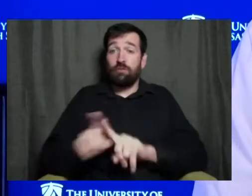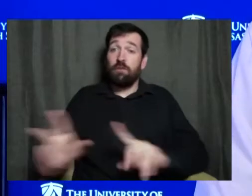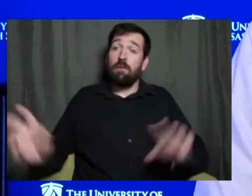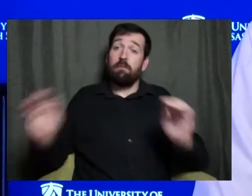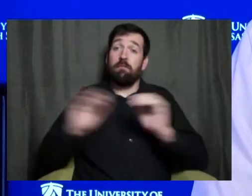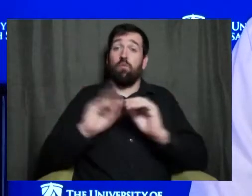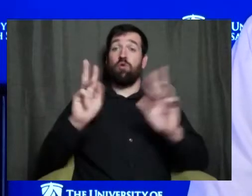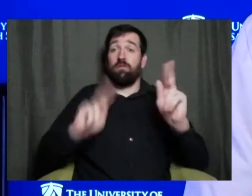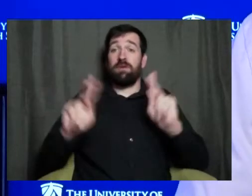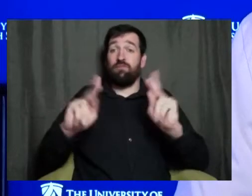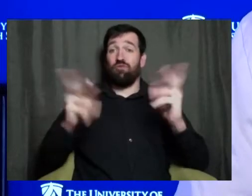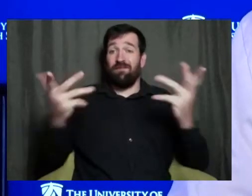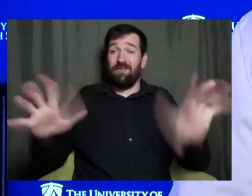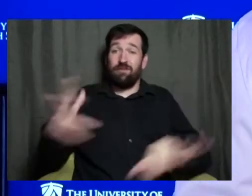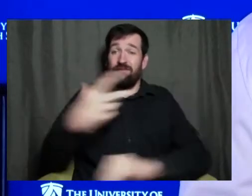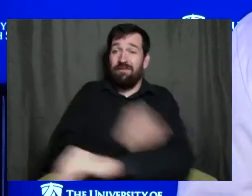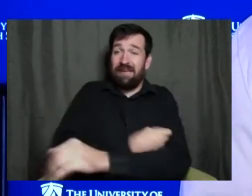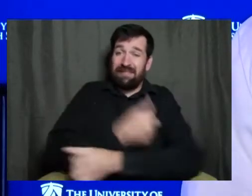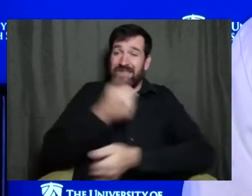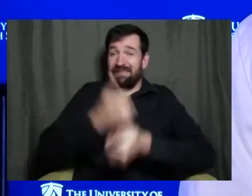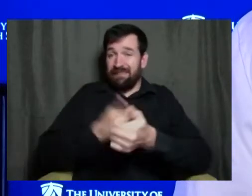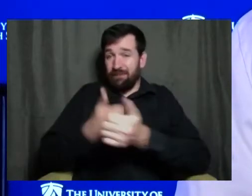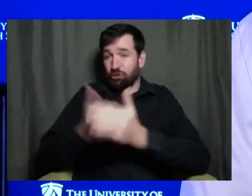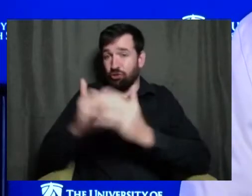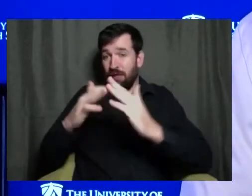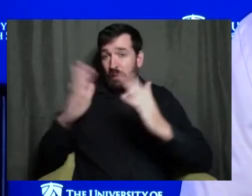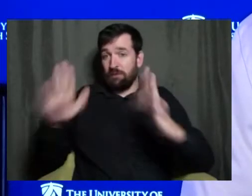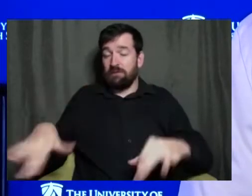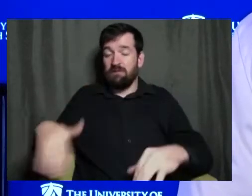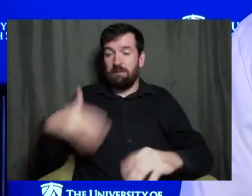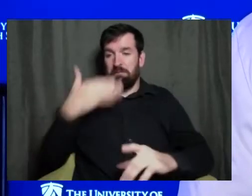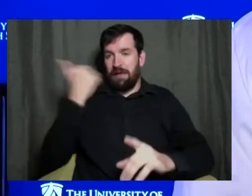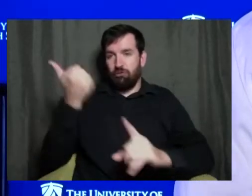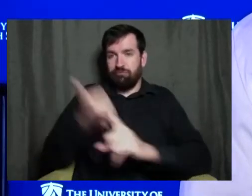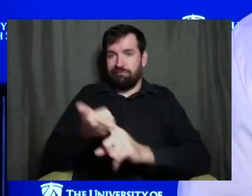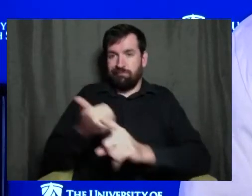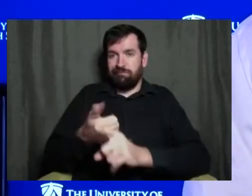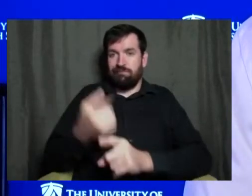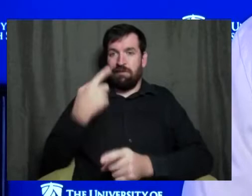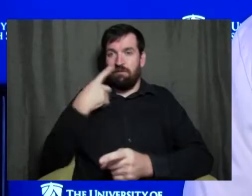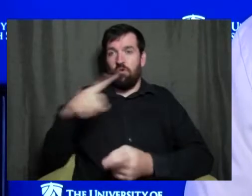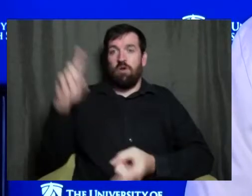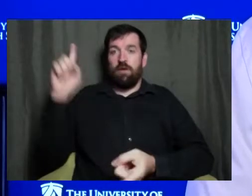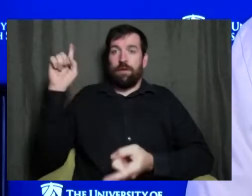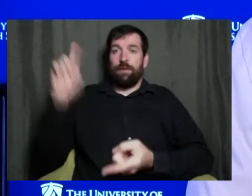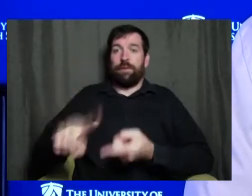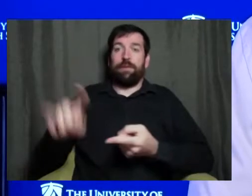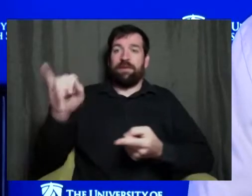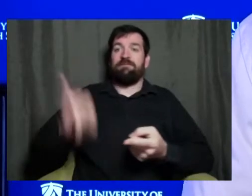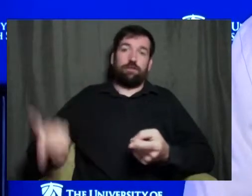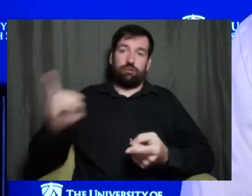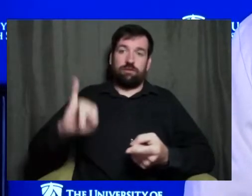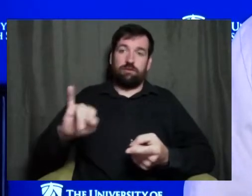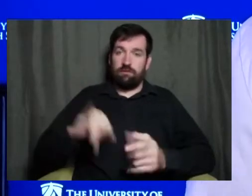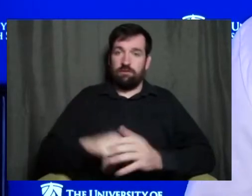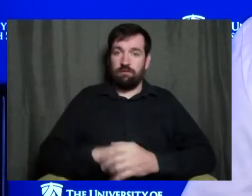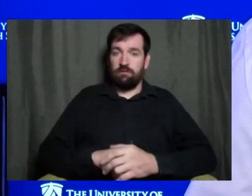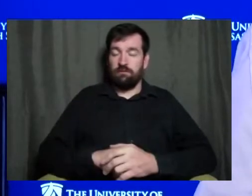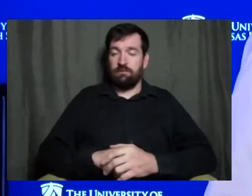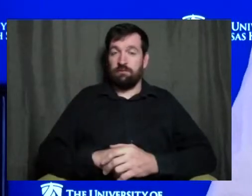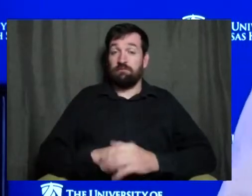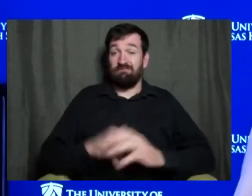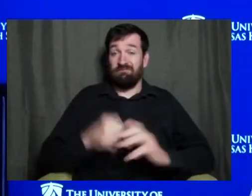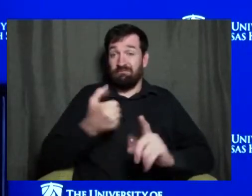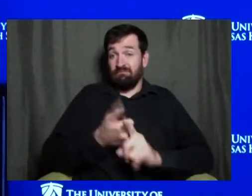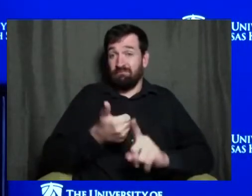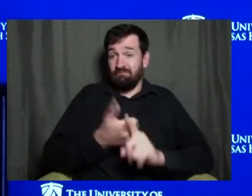in a household, the better that household is for decreasing rates of infection around there and around those